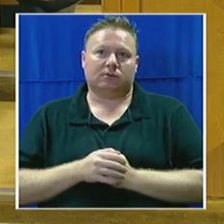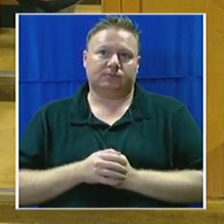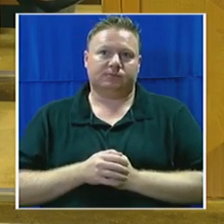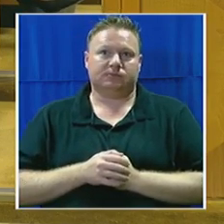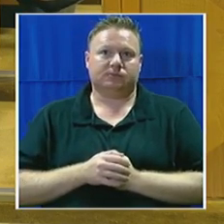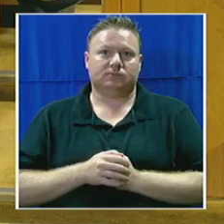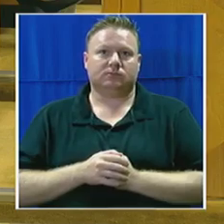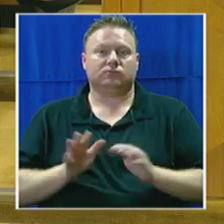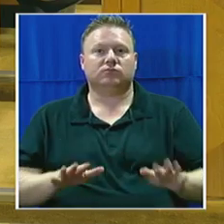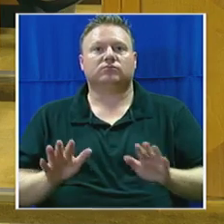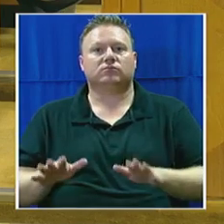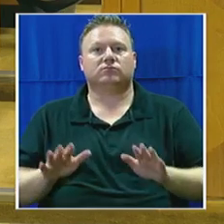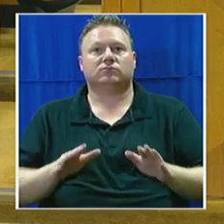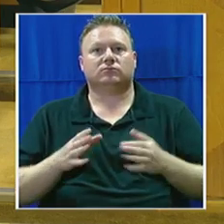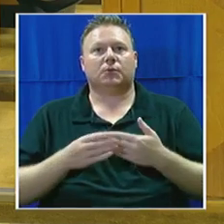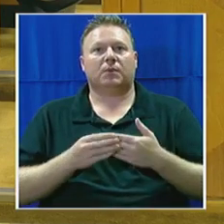Order, Honourable Members, order.